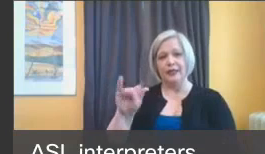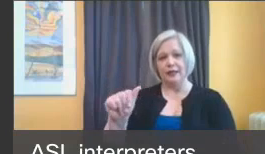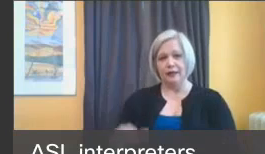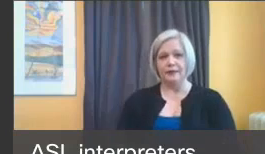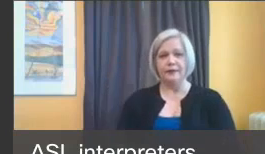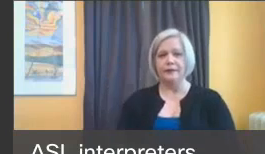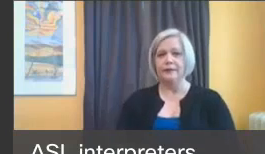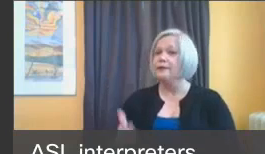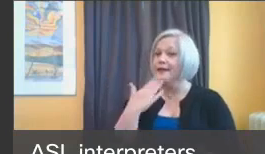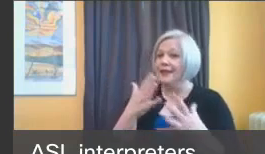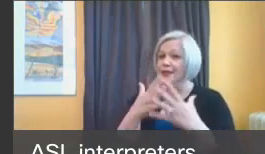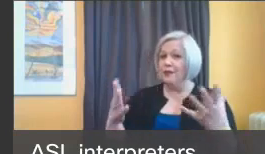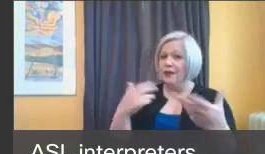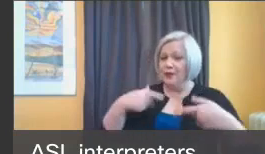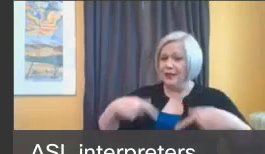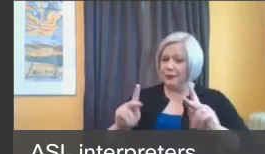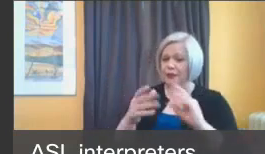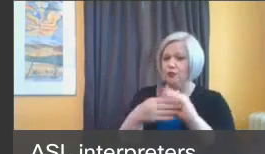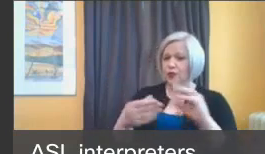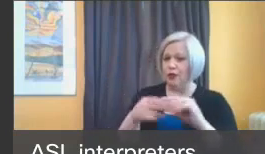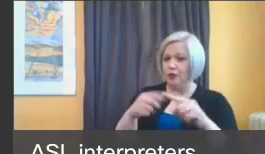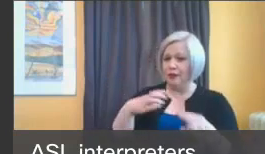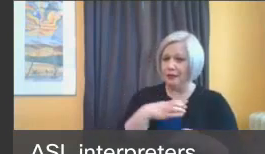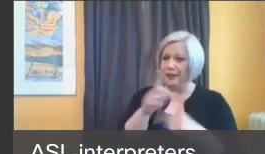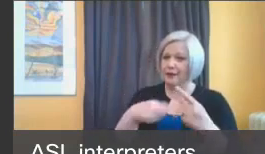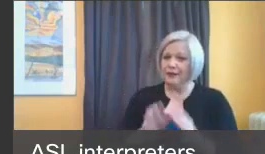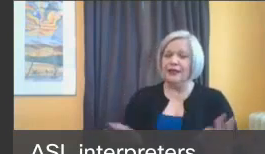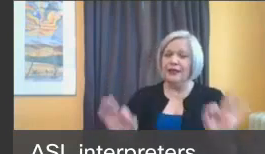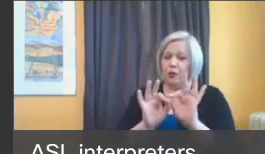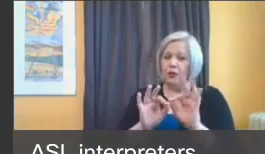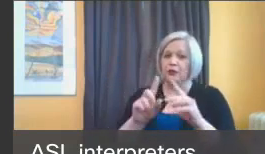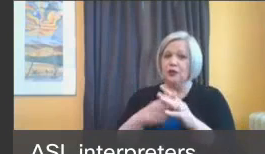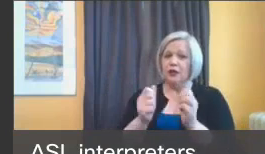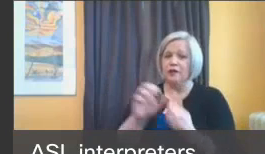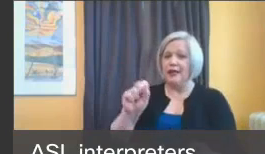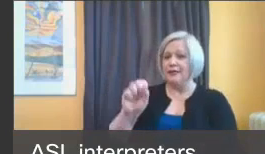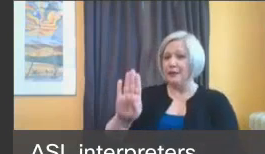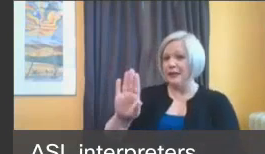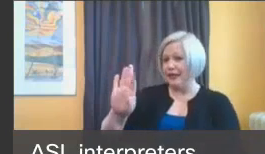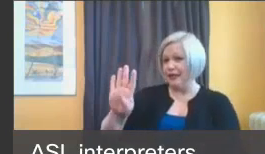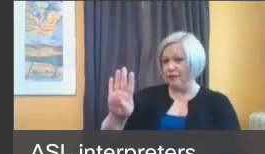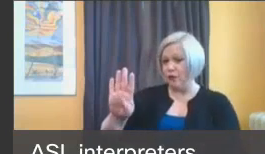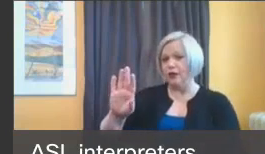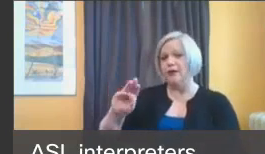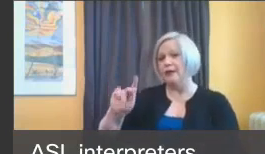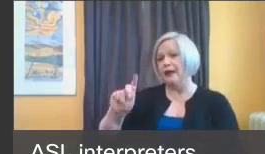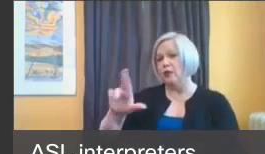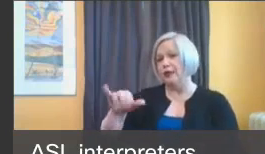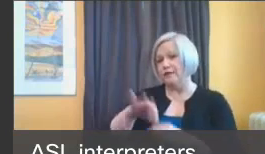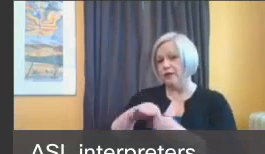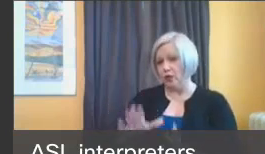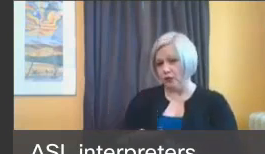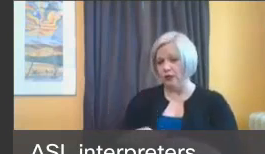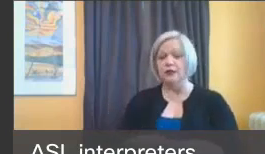Thank you very much for the opportunity to address this committee on the important implications of SB 90 for minority voters. I would like to use my